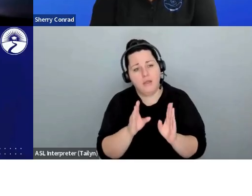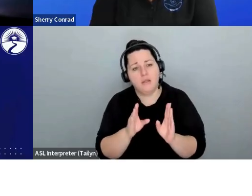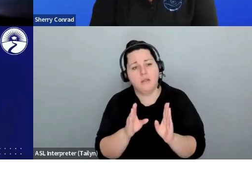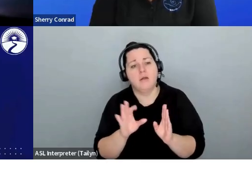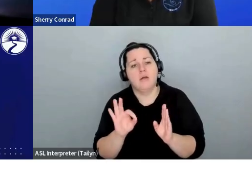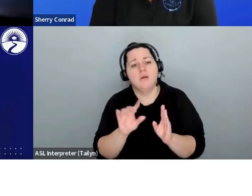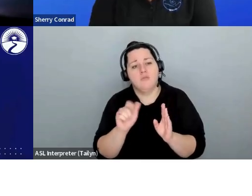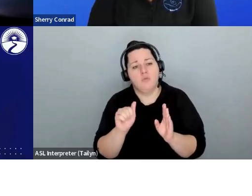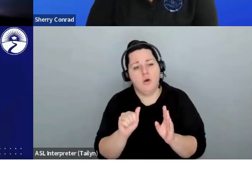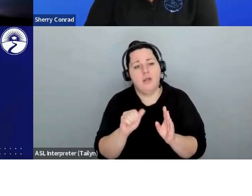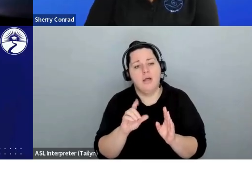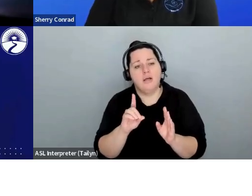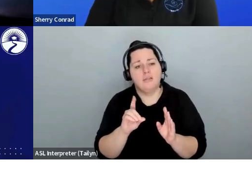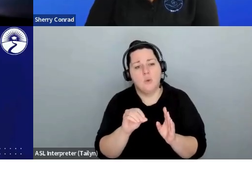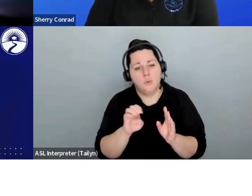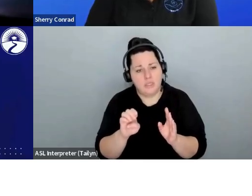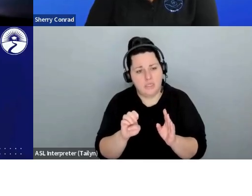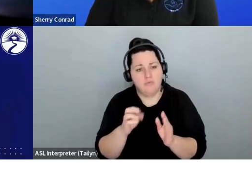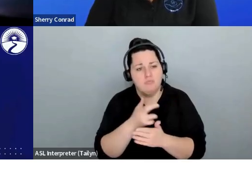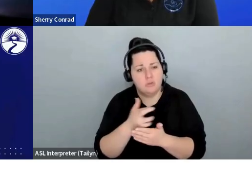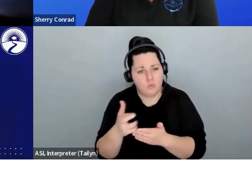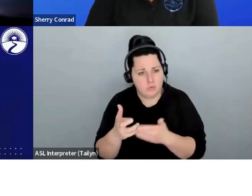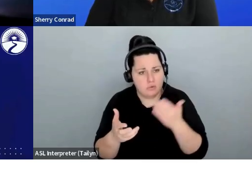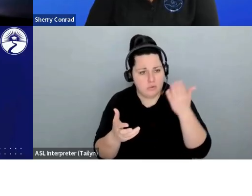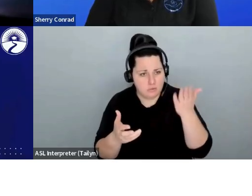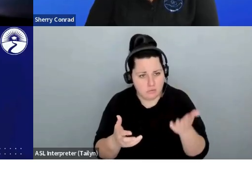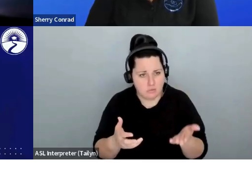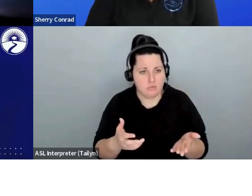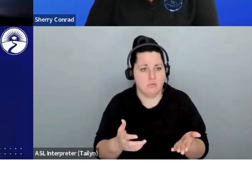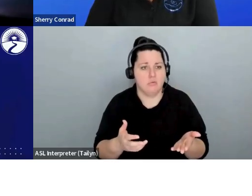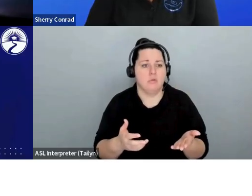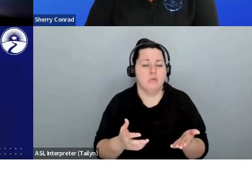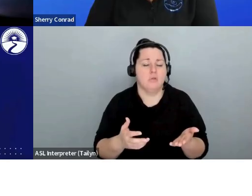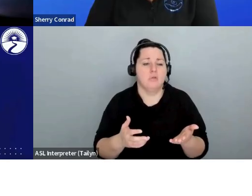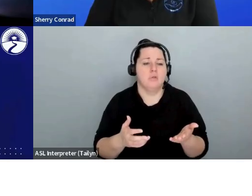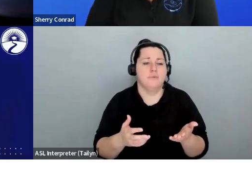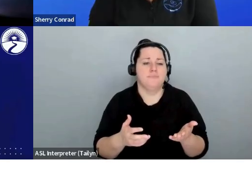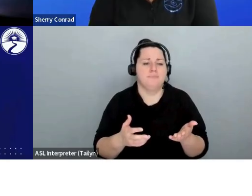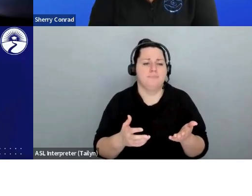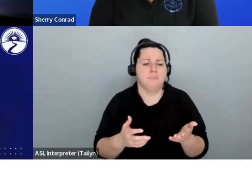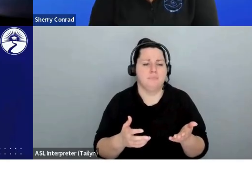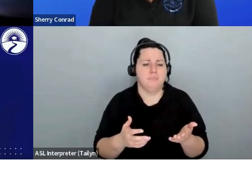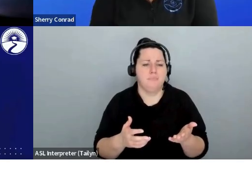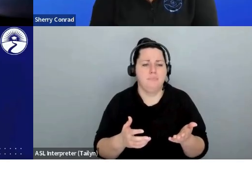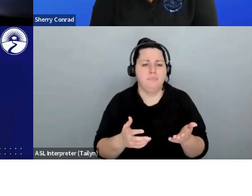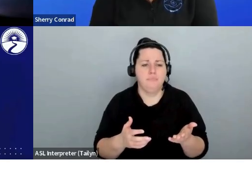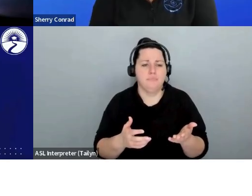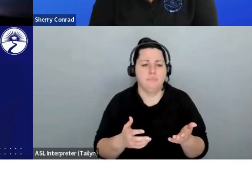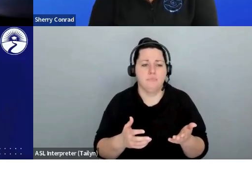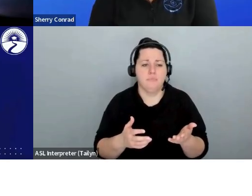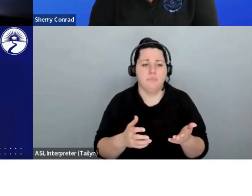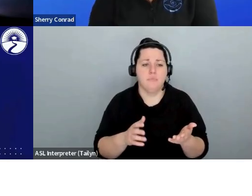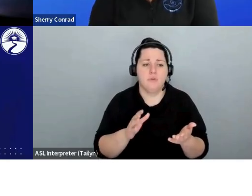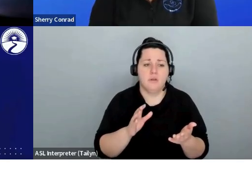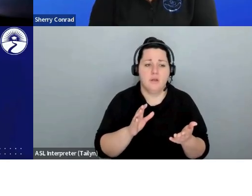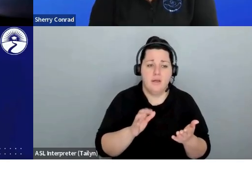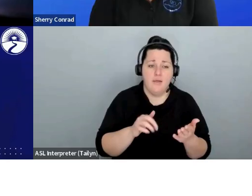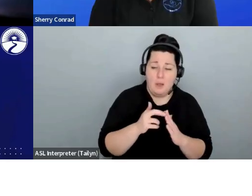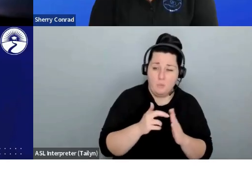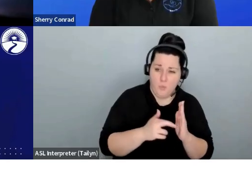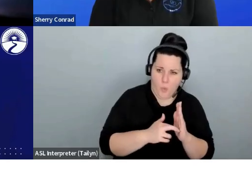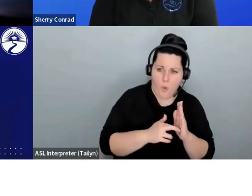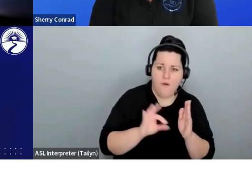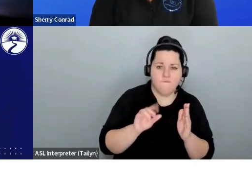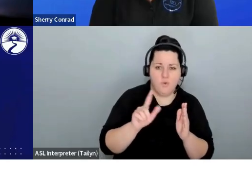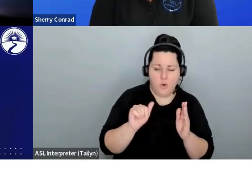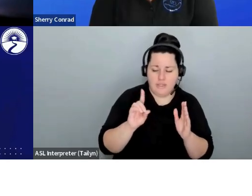Florida Department of Education resources. So I mentioned in rule is all of the Florida